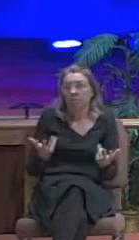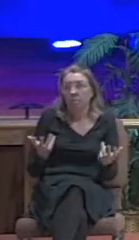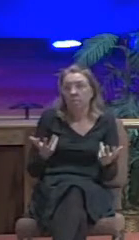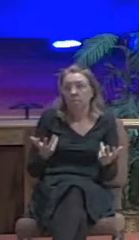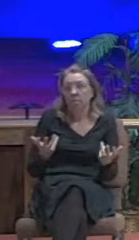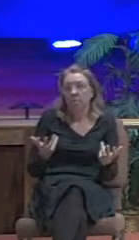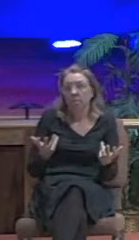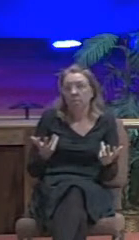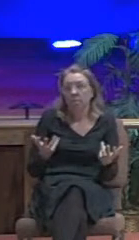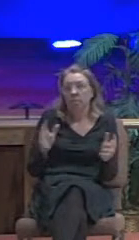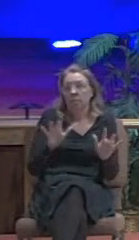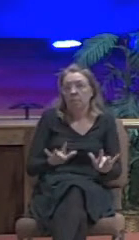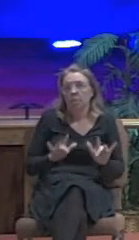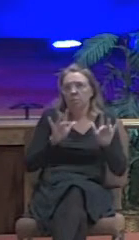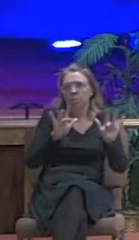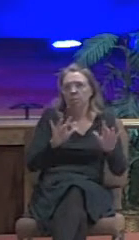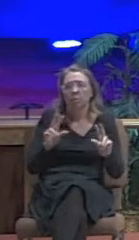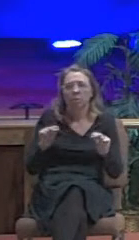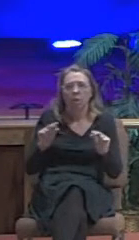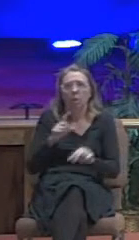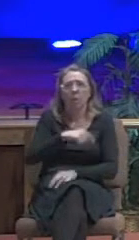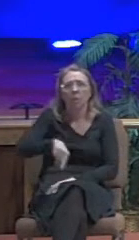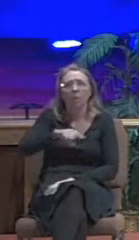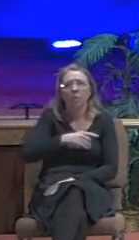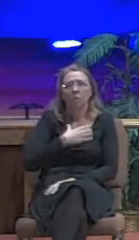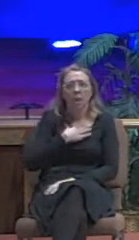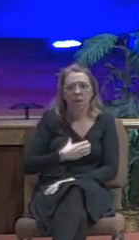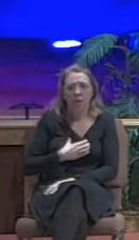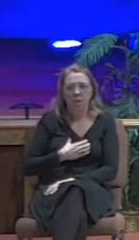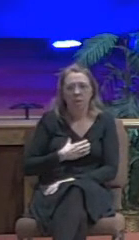those who hunger and thirst for righteousness,